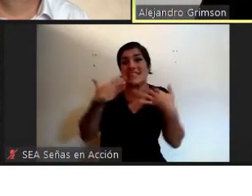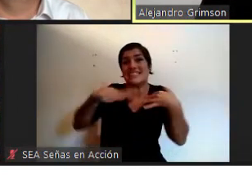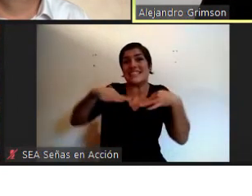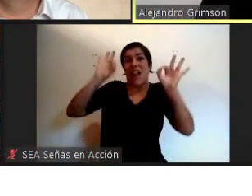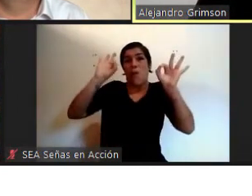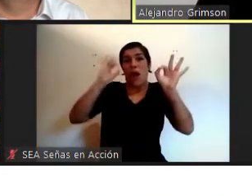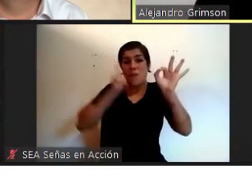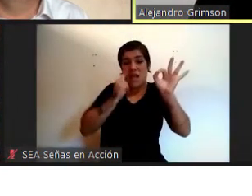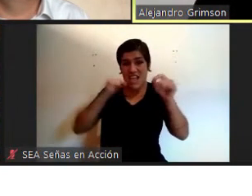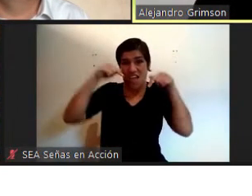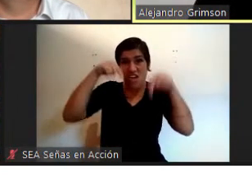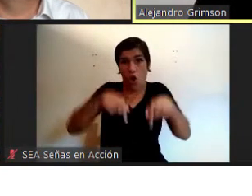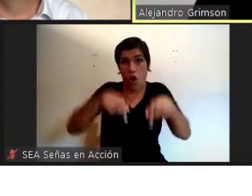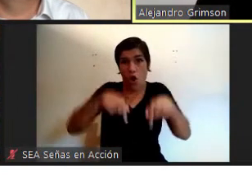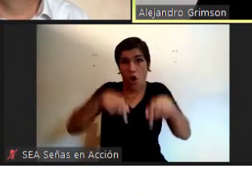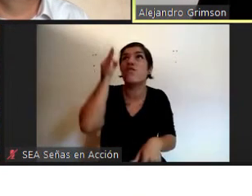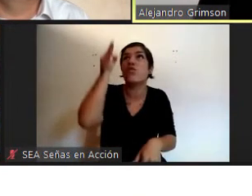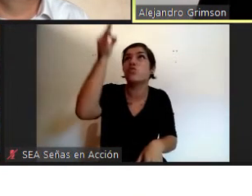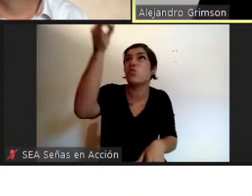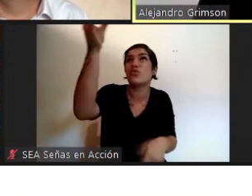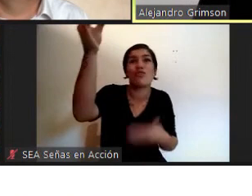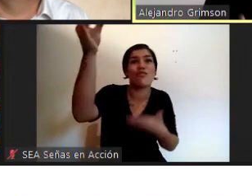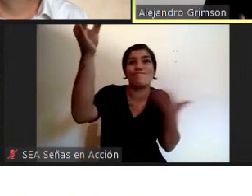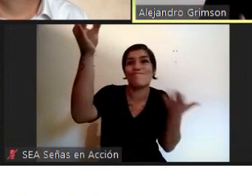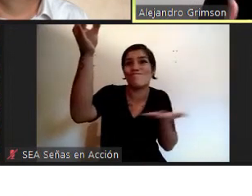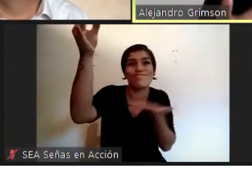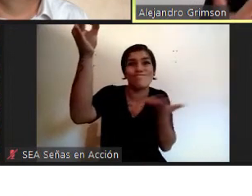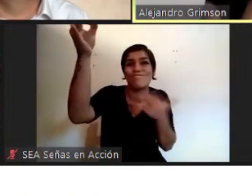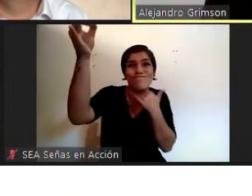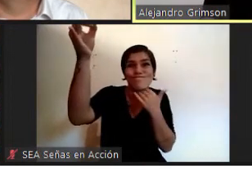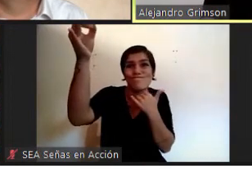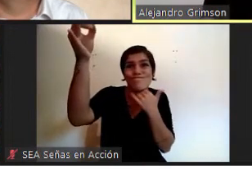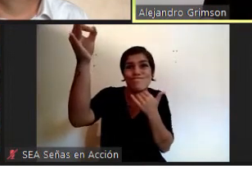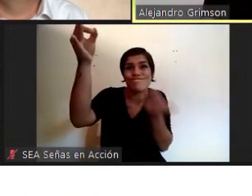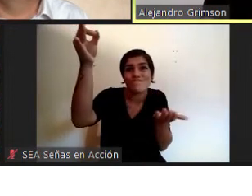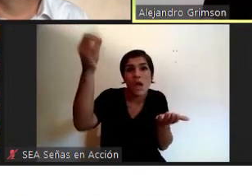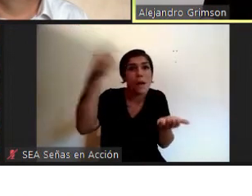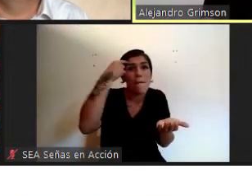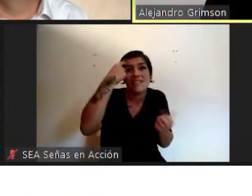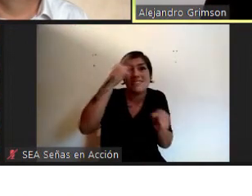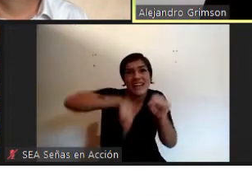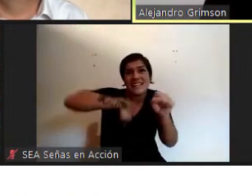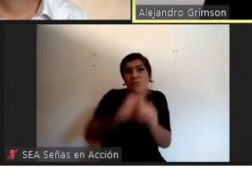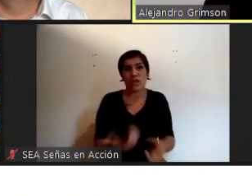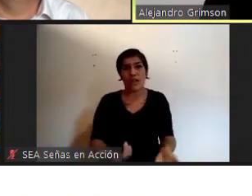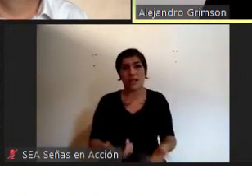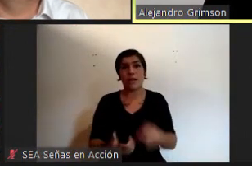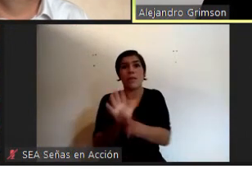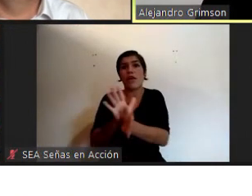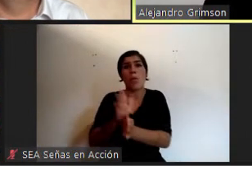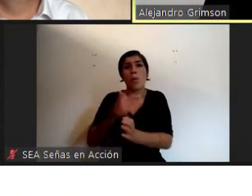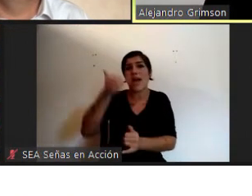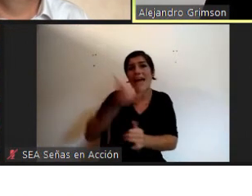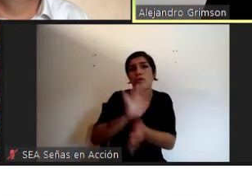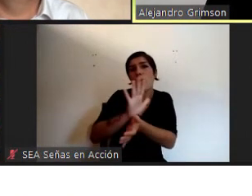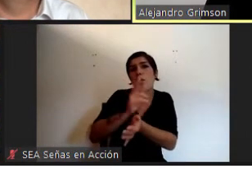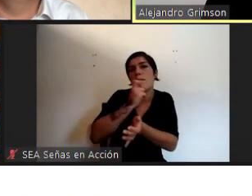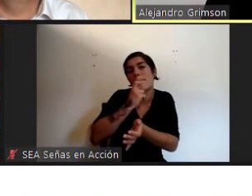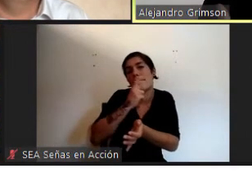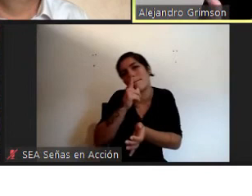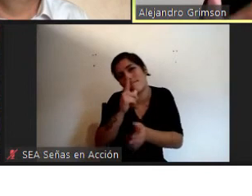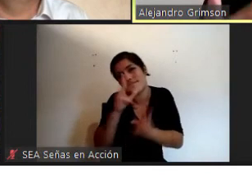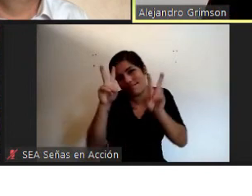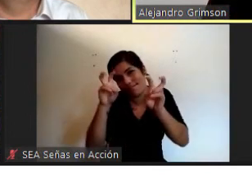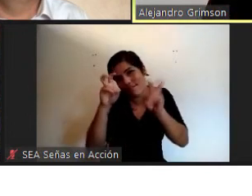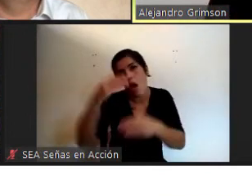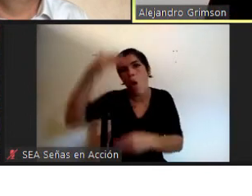impressive. I mean, the worst thing that could ever happen to us is to give in front of such a wall,